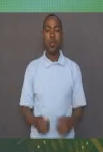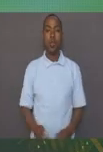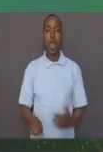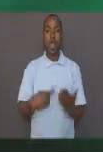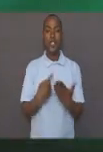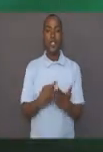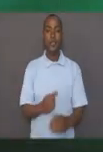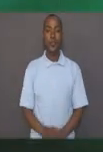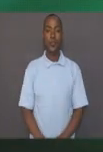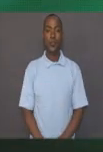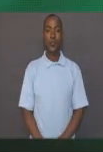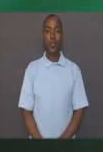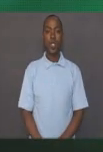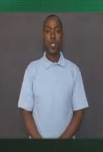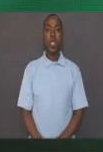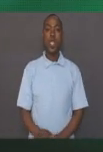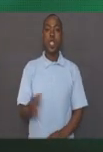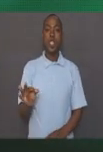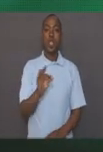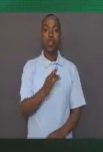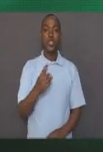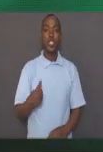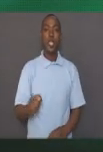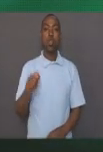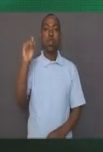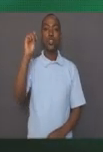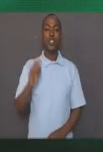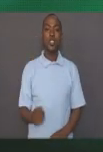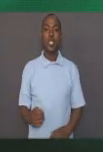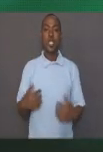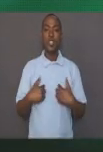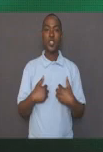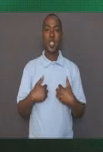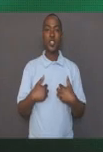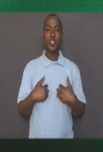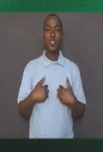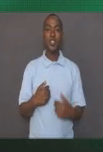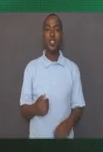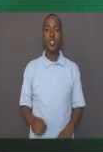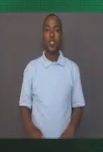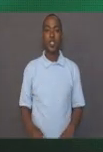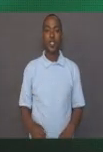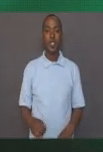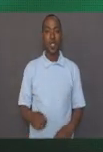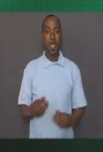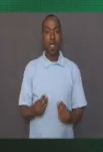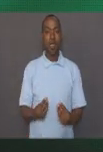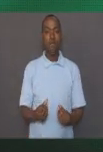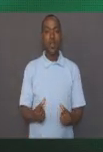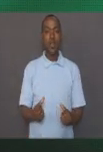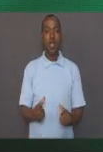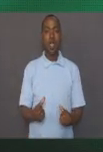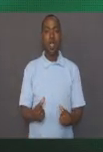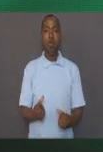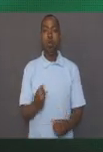are crop technology, livestock, soil and water